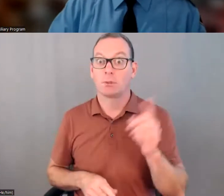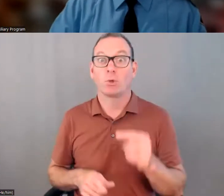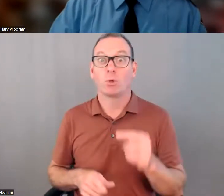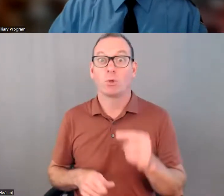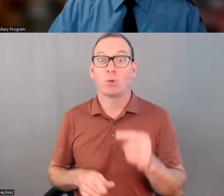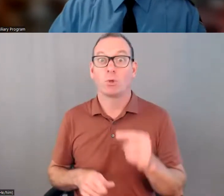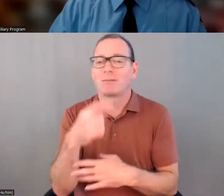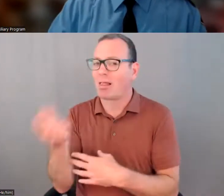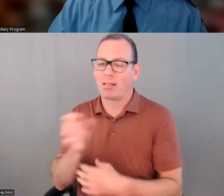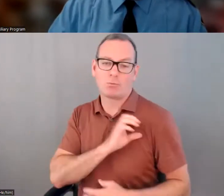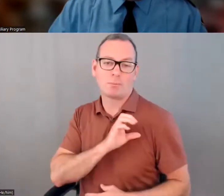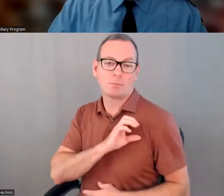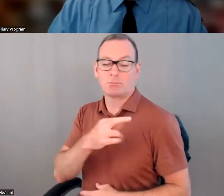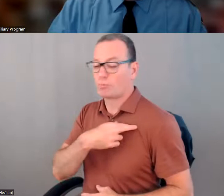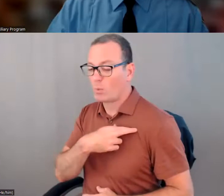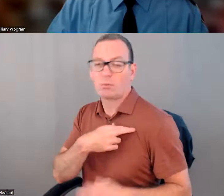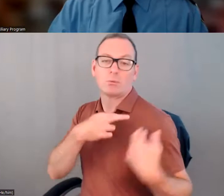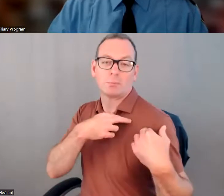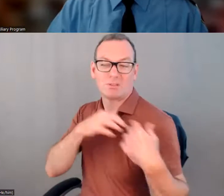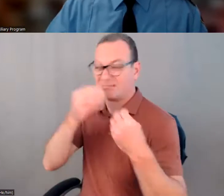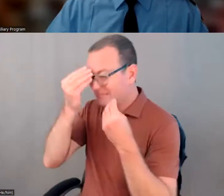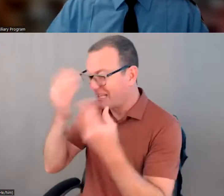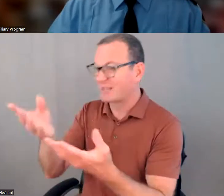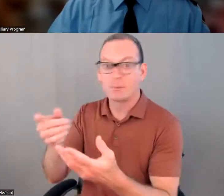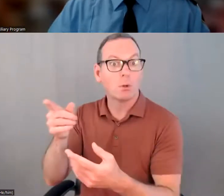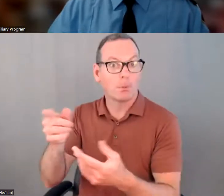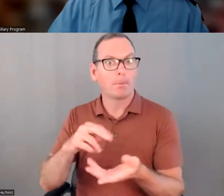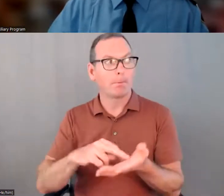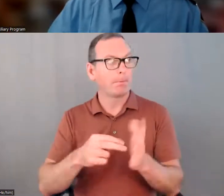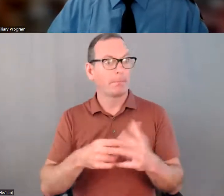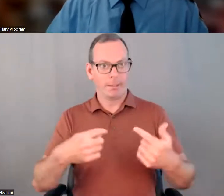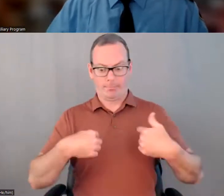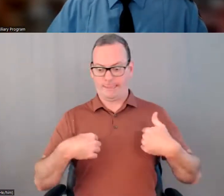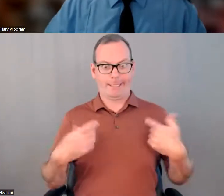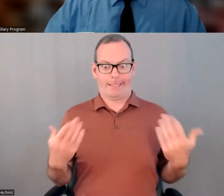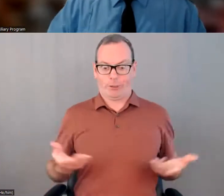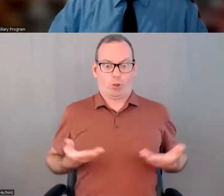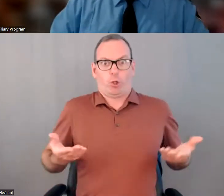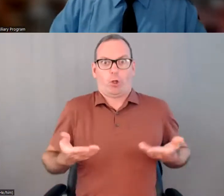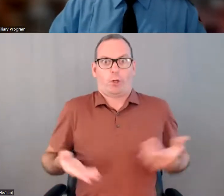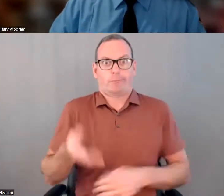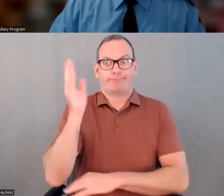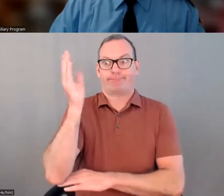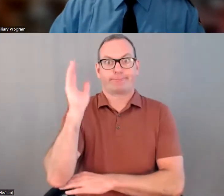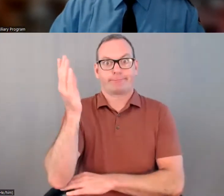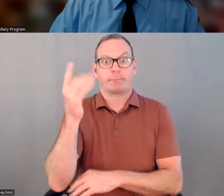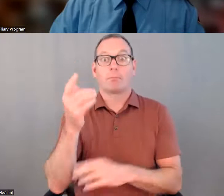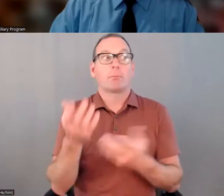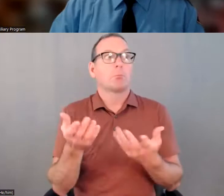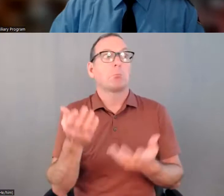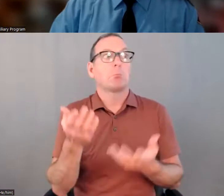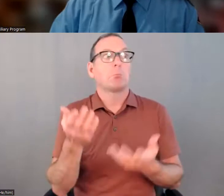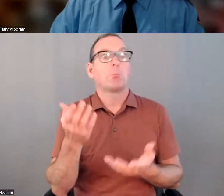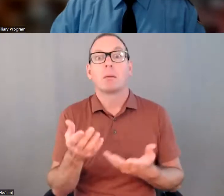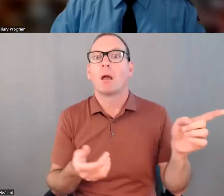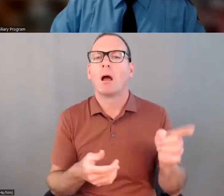are occurring and what's occurring. That way there we can adapt these presentations so that if the romance scam is no longer a huge thing, I can